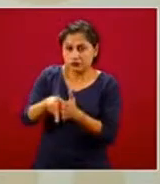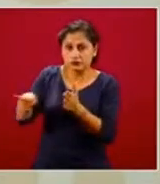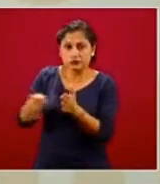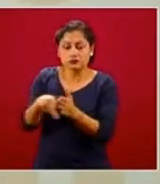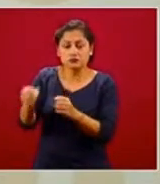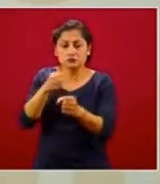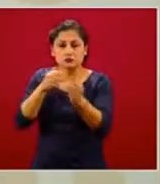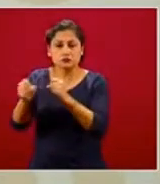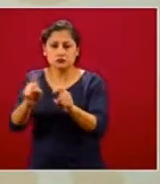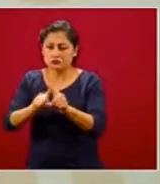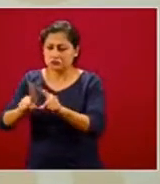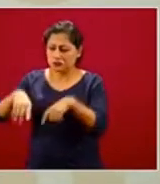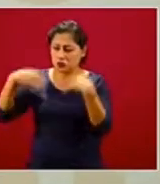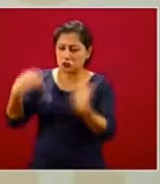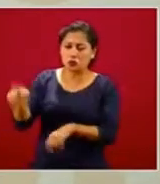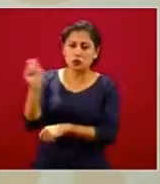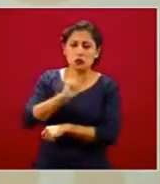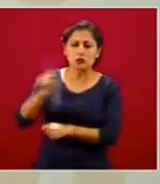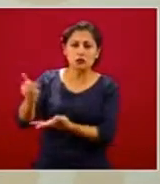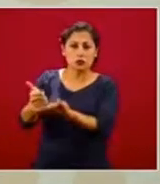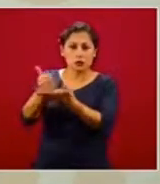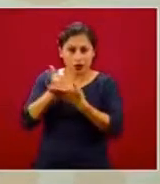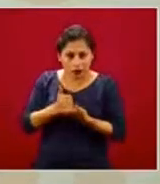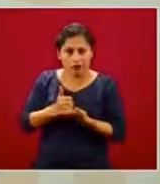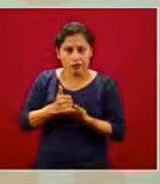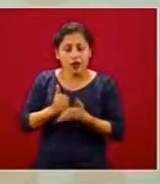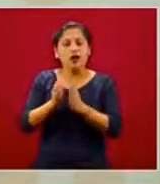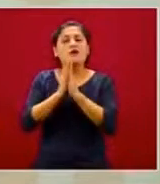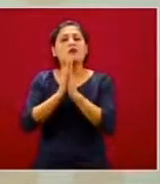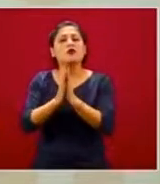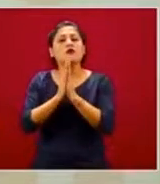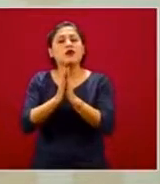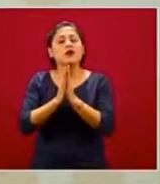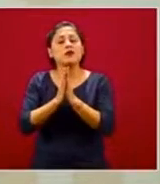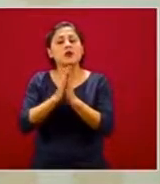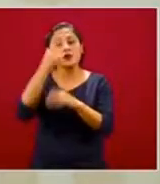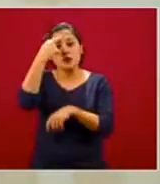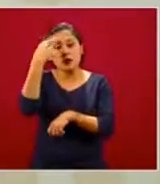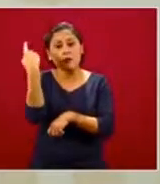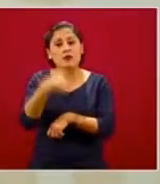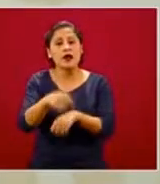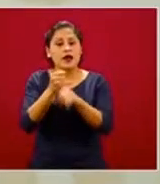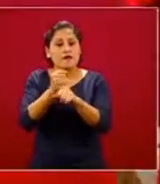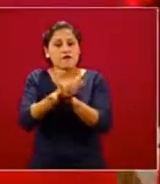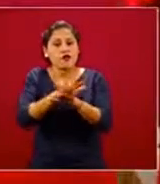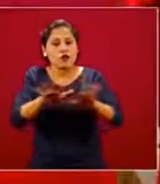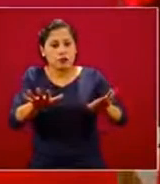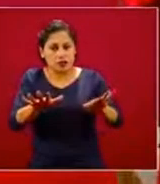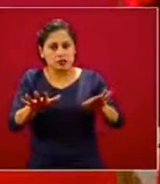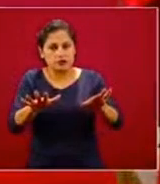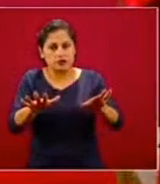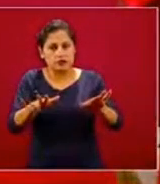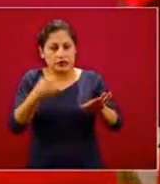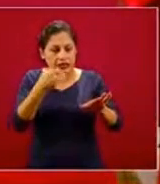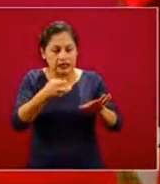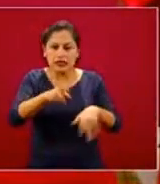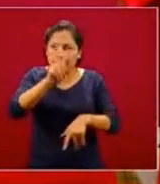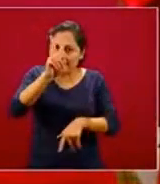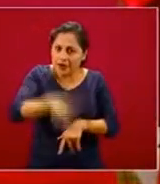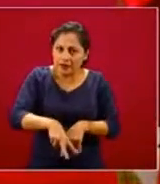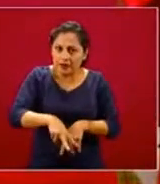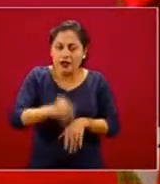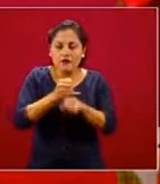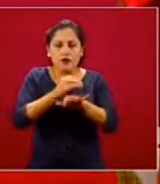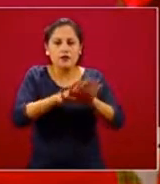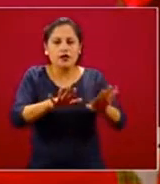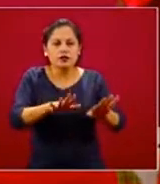professional media and communicators as yourselves, we must ensure that the information that we're transmitting is